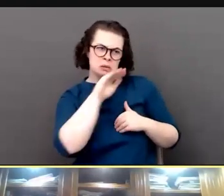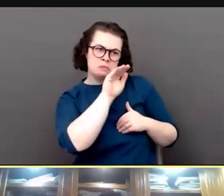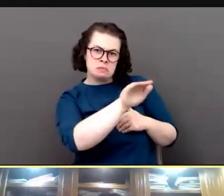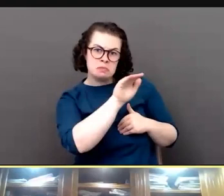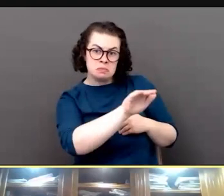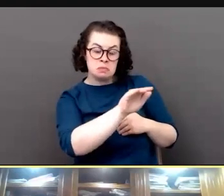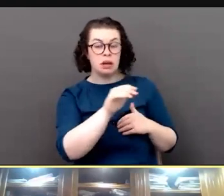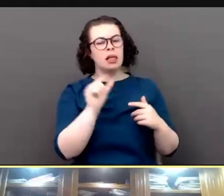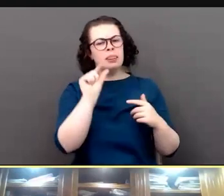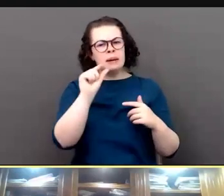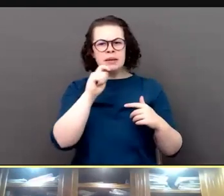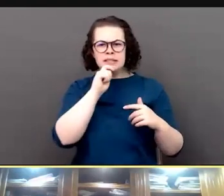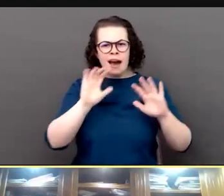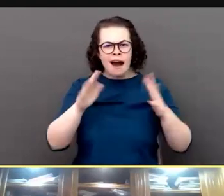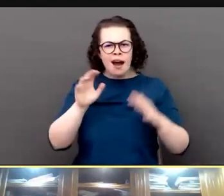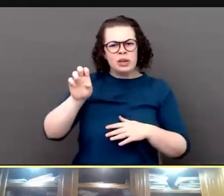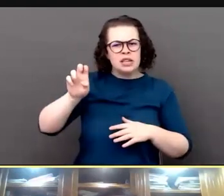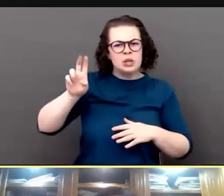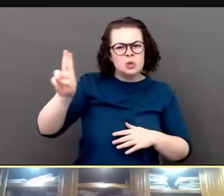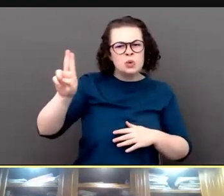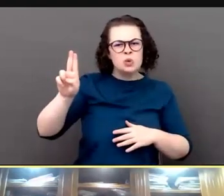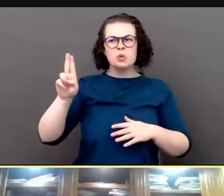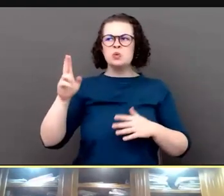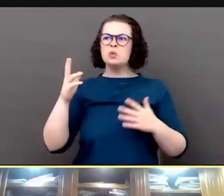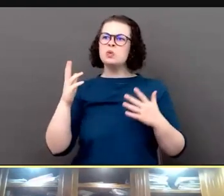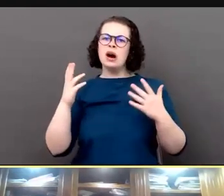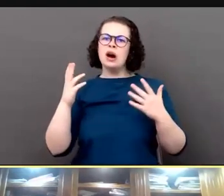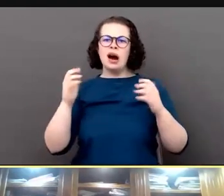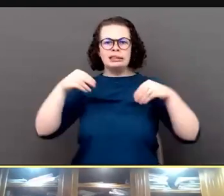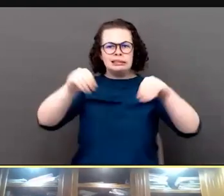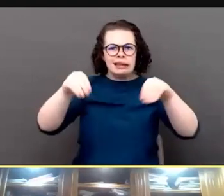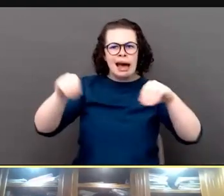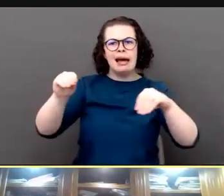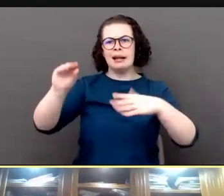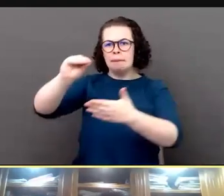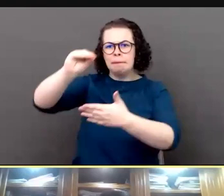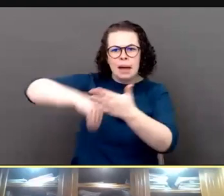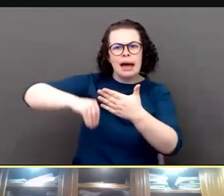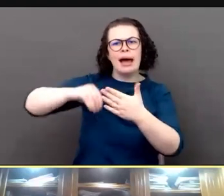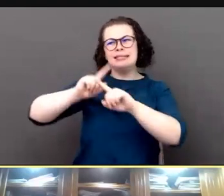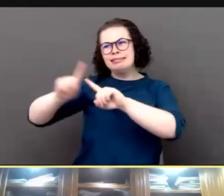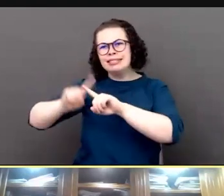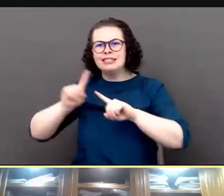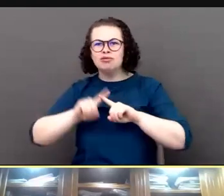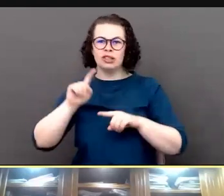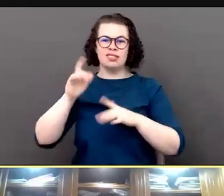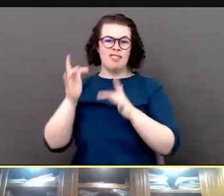of ICT. There are no borders to ICT. However, when we were talking about the built environment,